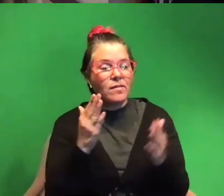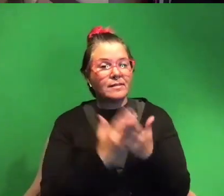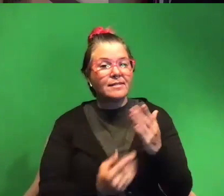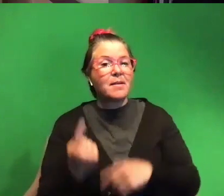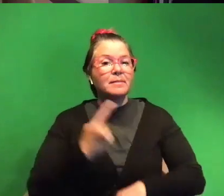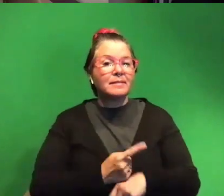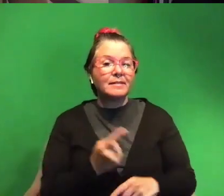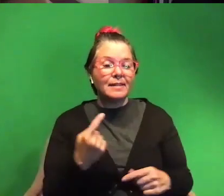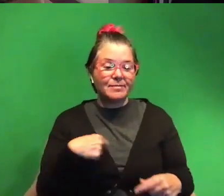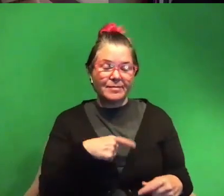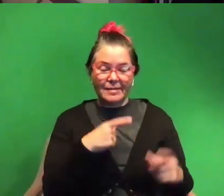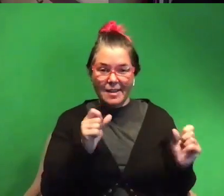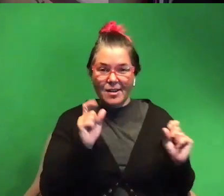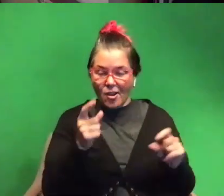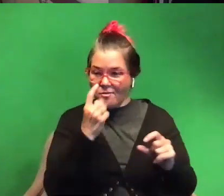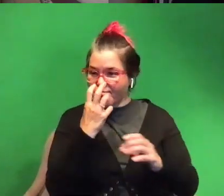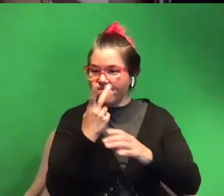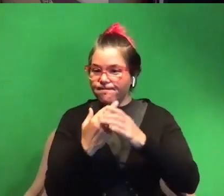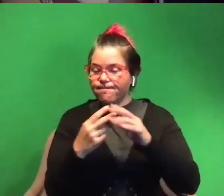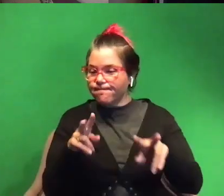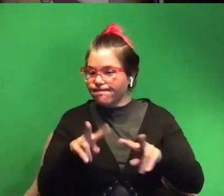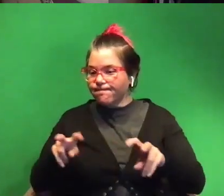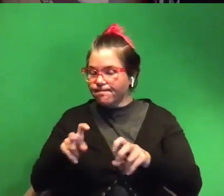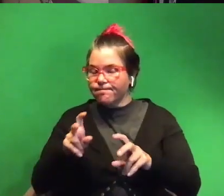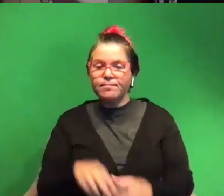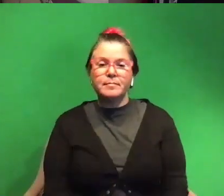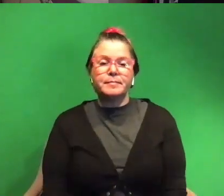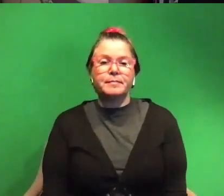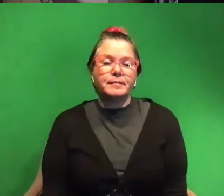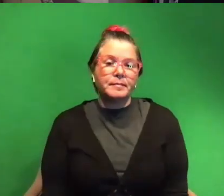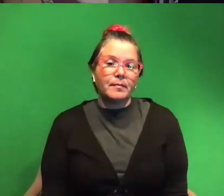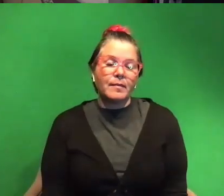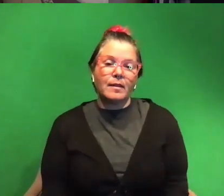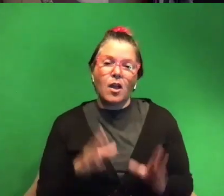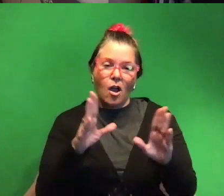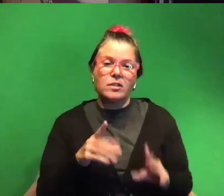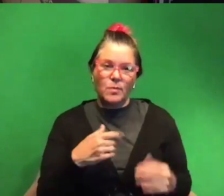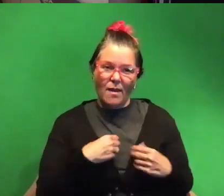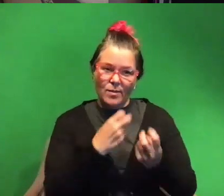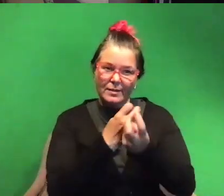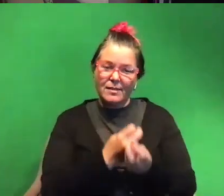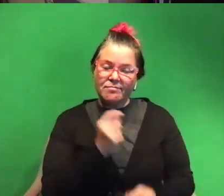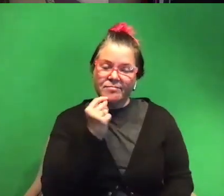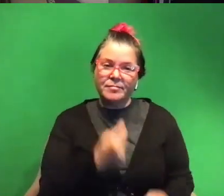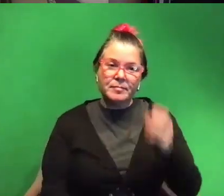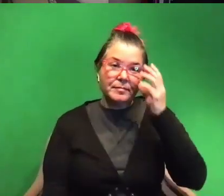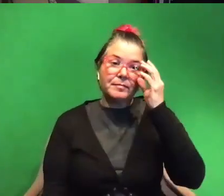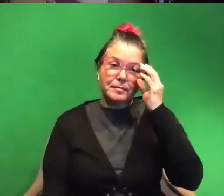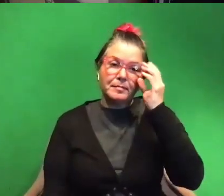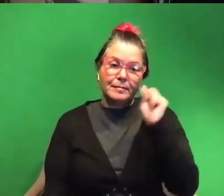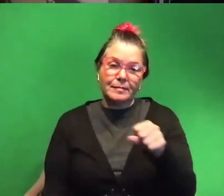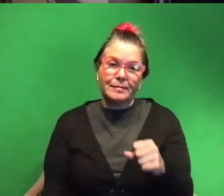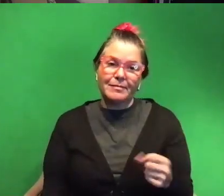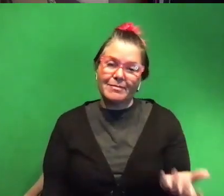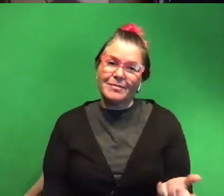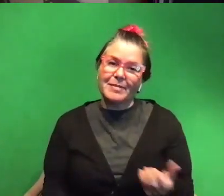lot of us can go dive and look at these corals in person. That would be great. I think it's awesome you have a lot of the skeletons too. Yeah, I am a bit of